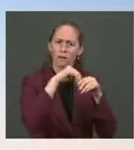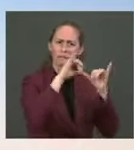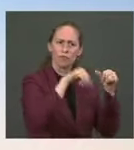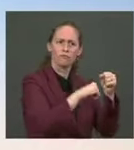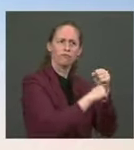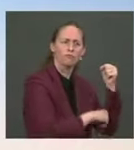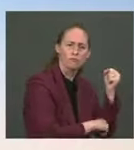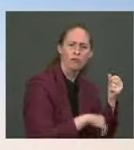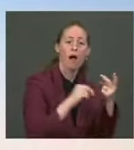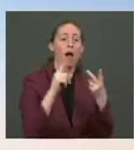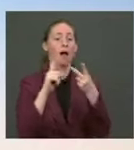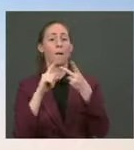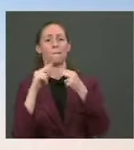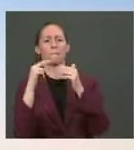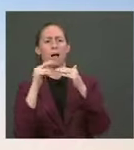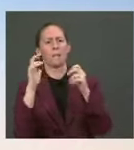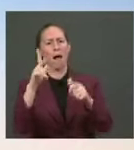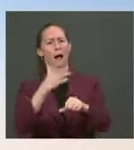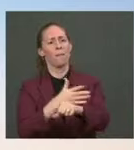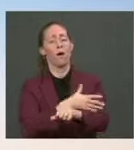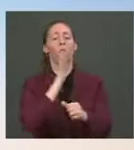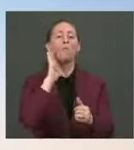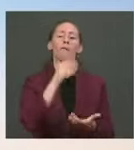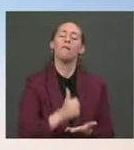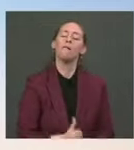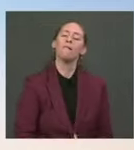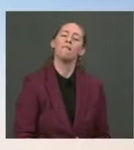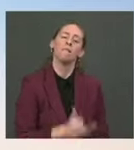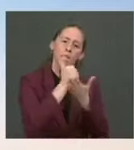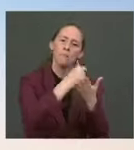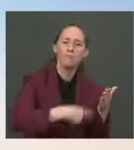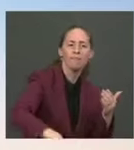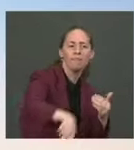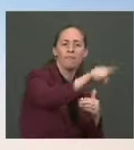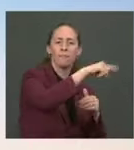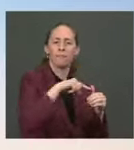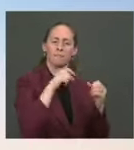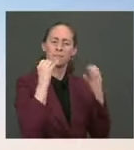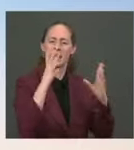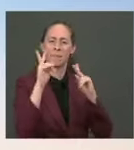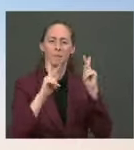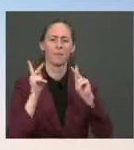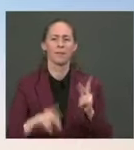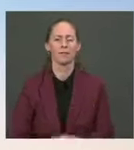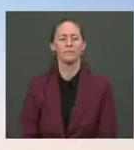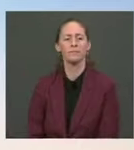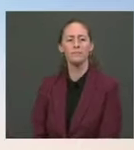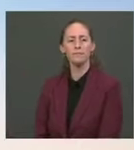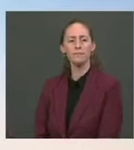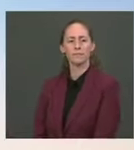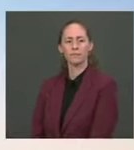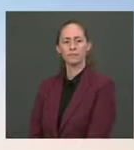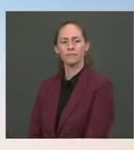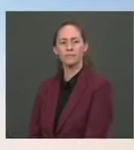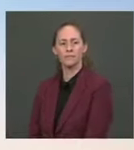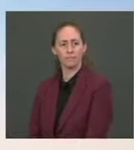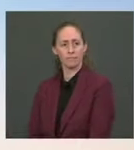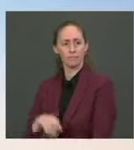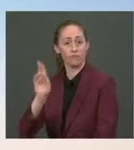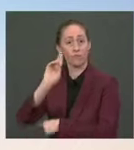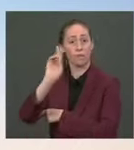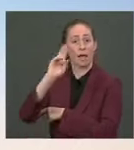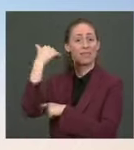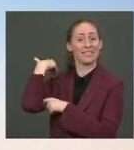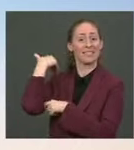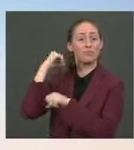the important engagement he has while he's on the Hill. And some Republicans who were working with the president earlier in the process on the $1